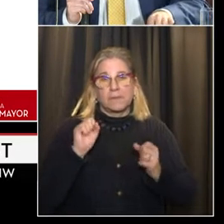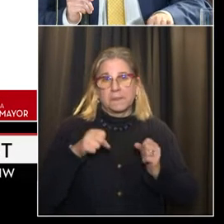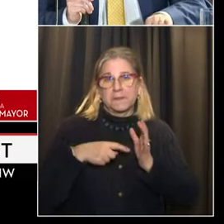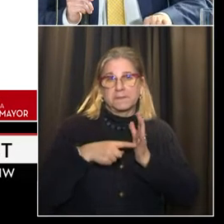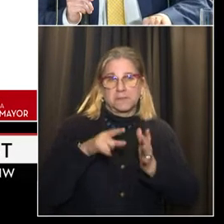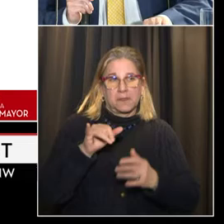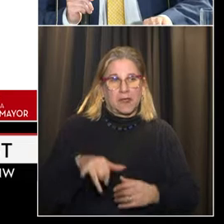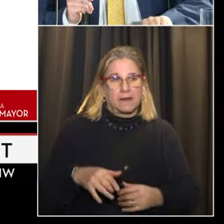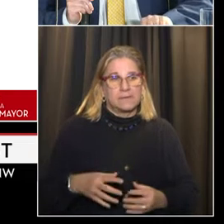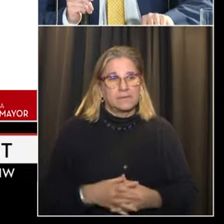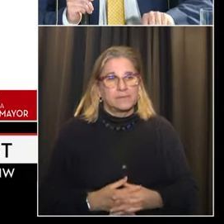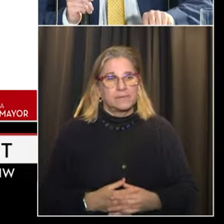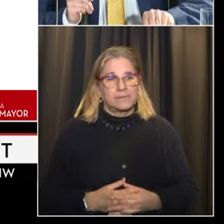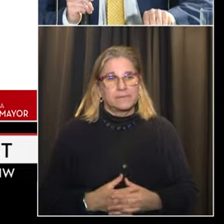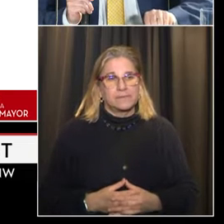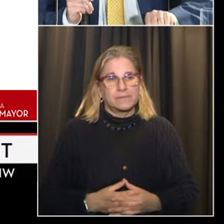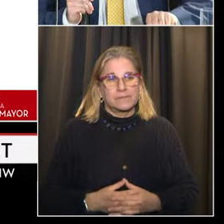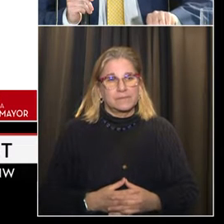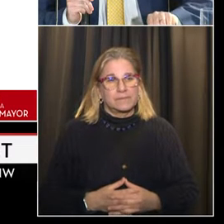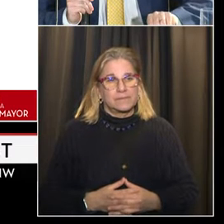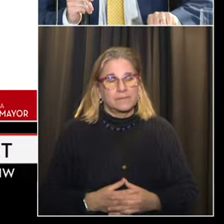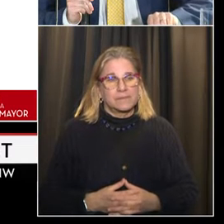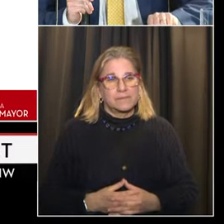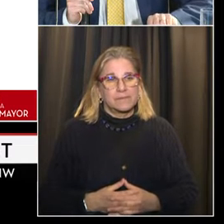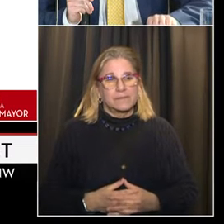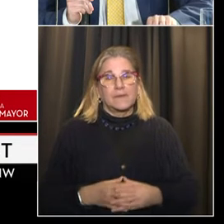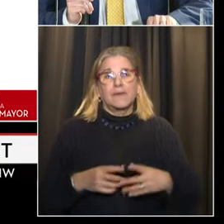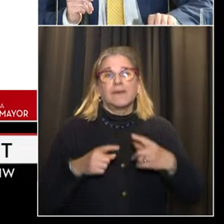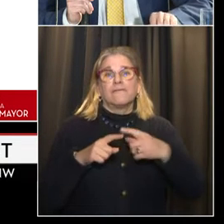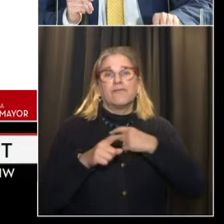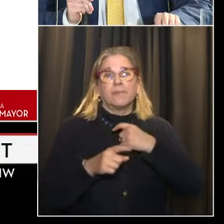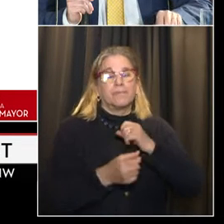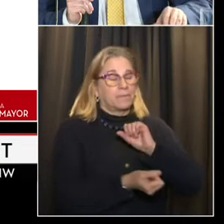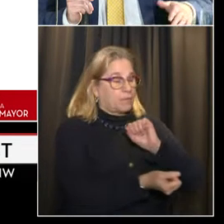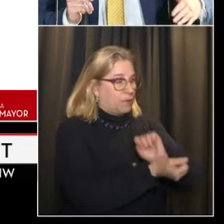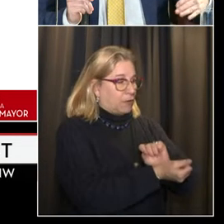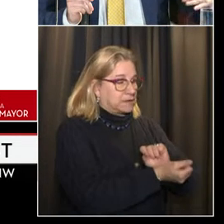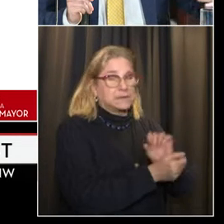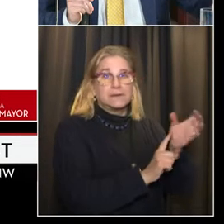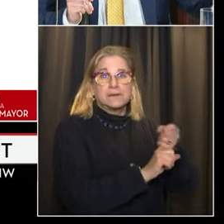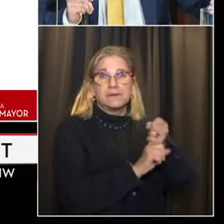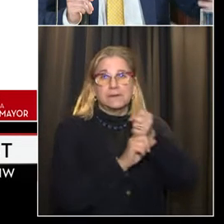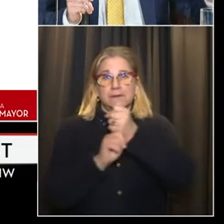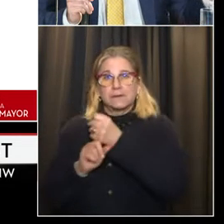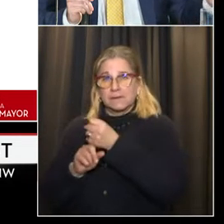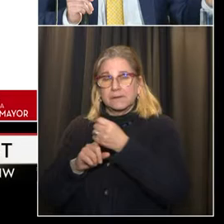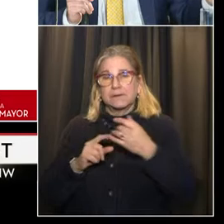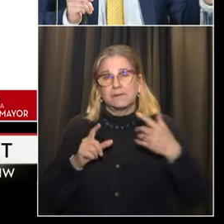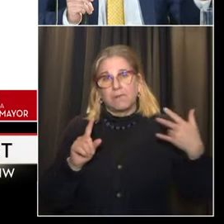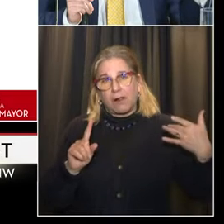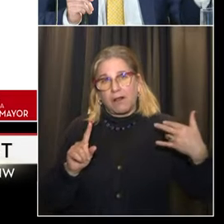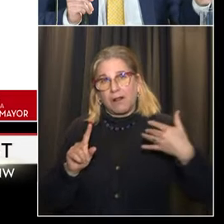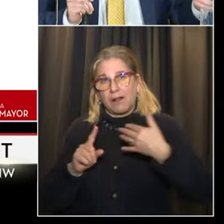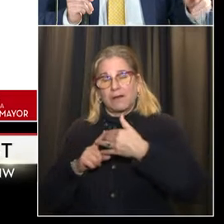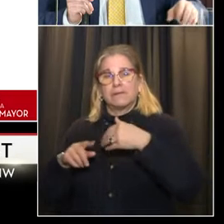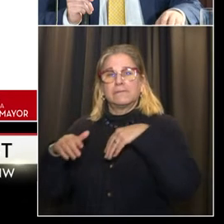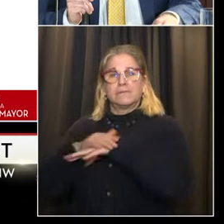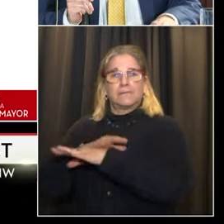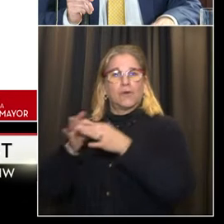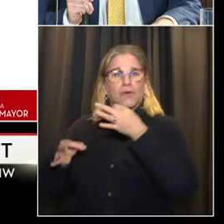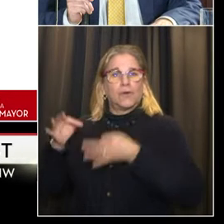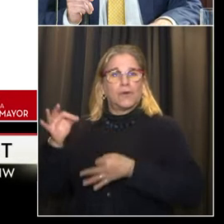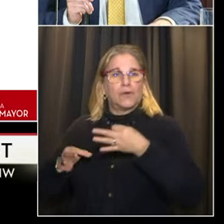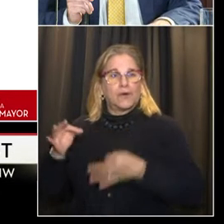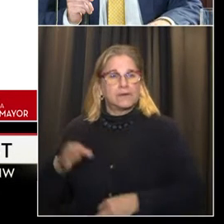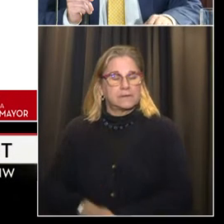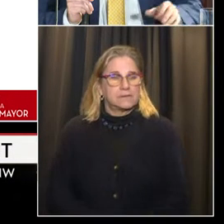trial. A number of our inmates at the DC jail are waiting for trials. So at the top hand, you see words. Maybe too